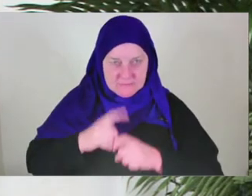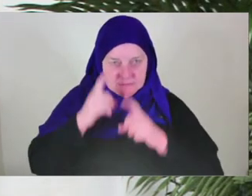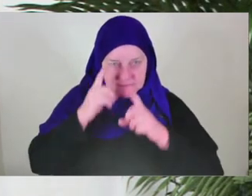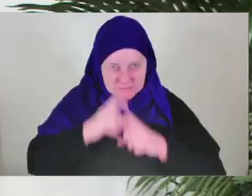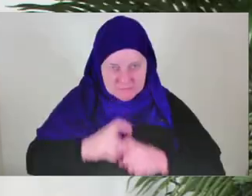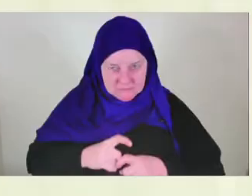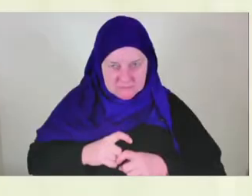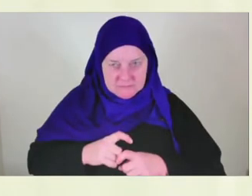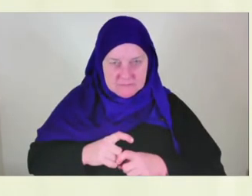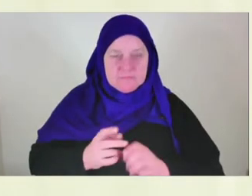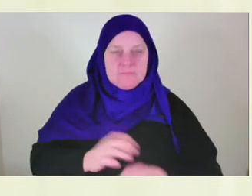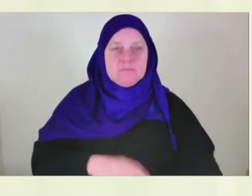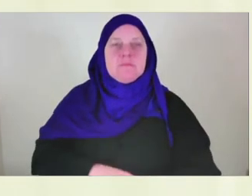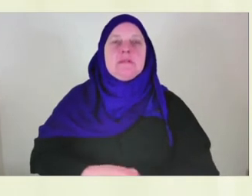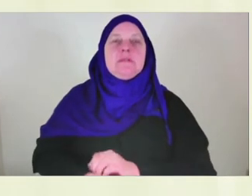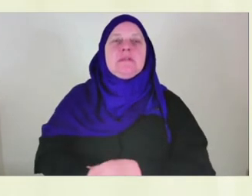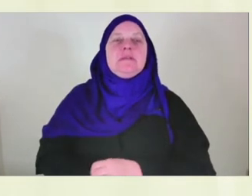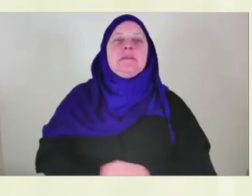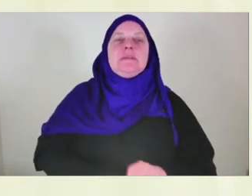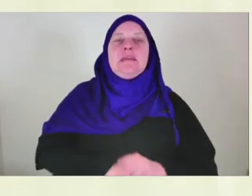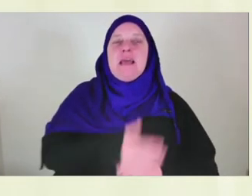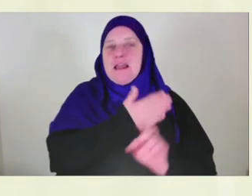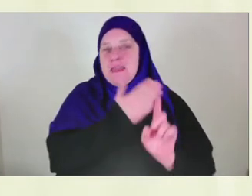And Sheikh Mohammed, I will come to you, don't worry.